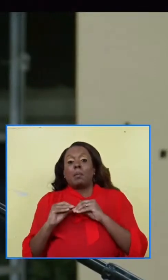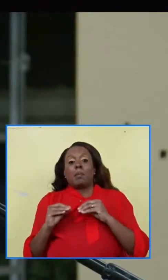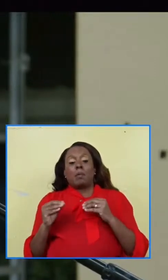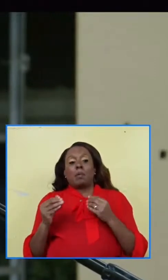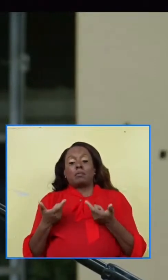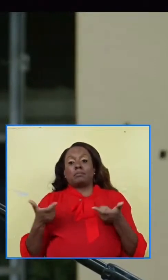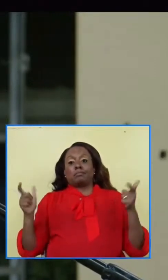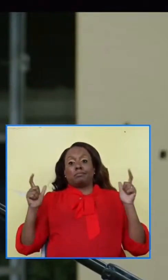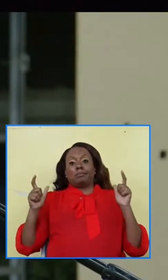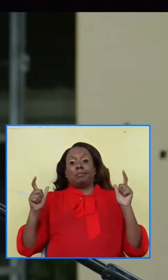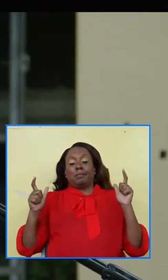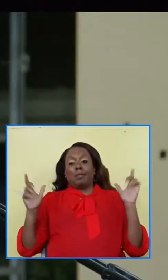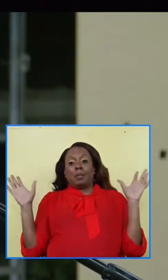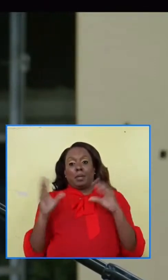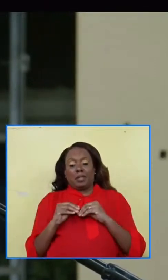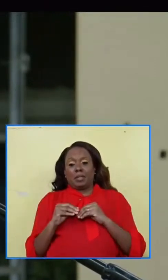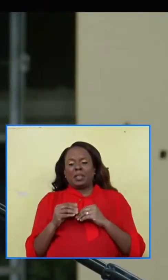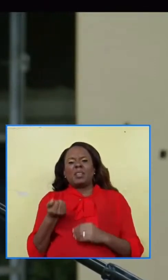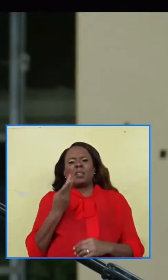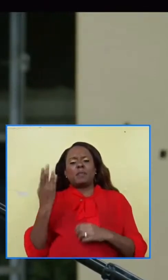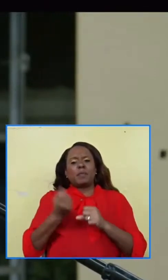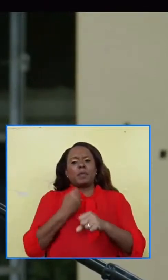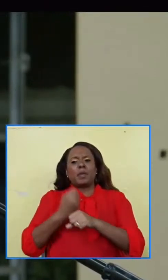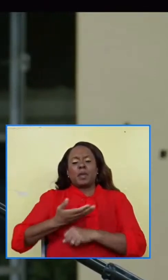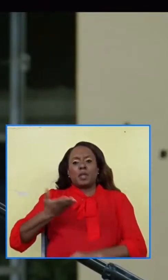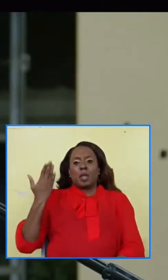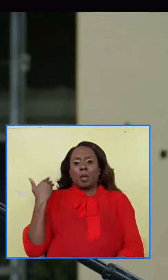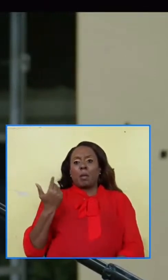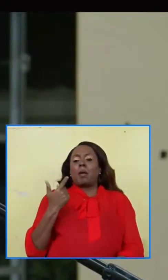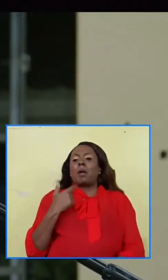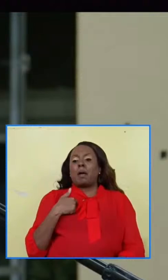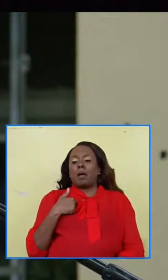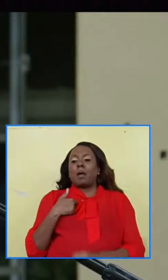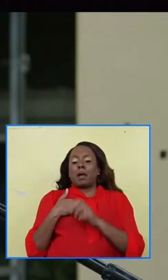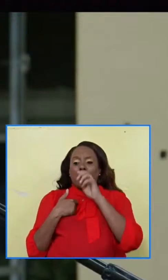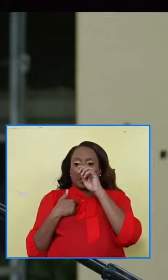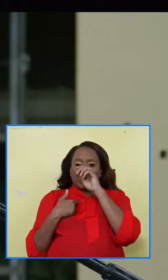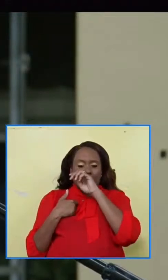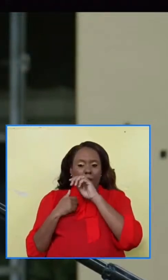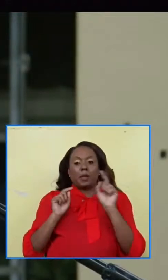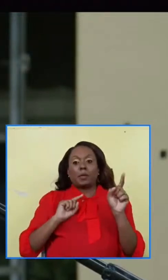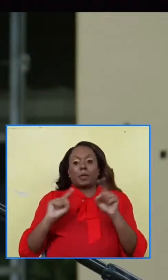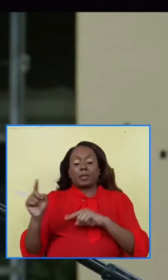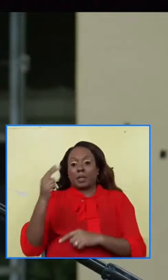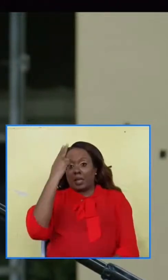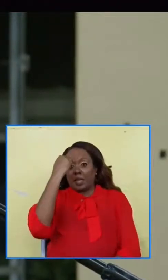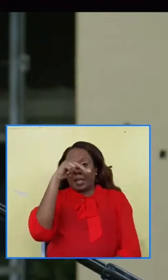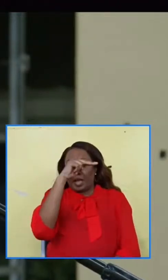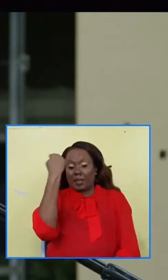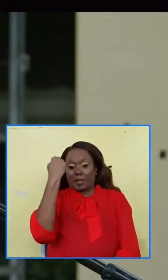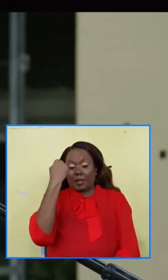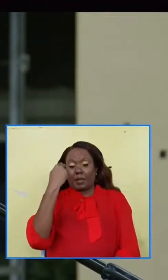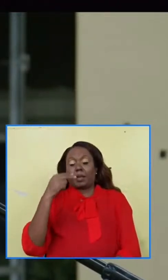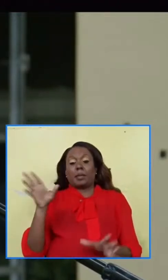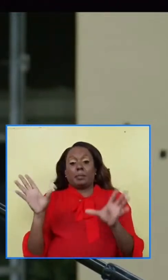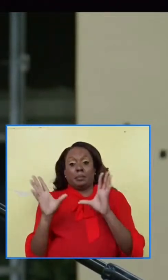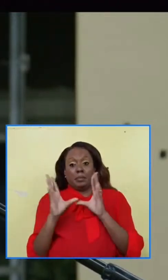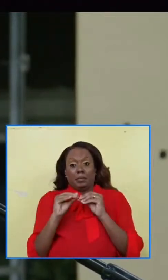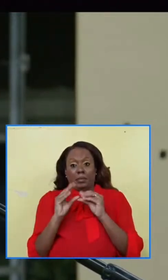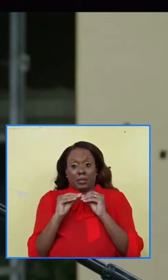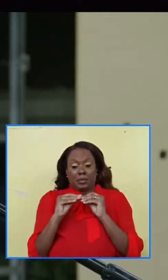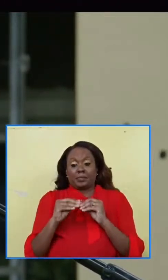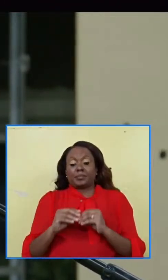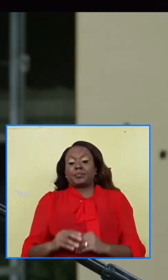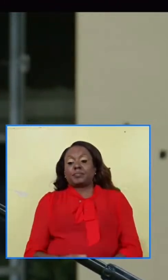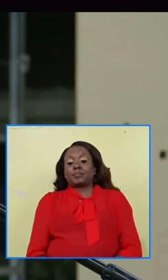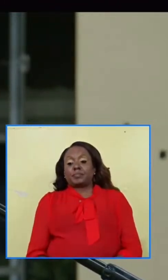A couple years ago, I would have been to a synod meeting. This is a Catholic thing. A synod meeting where